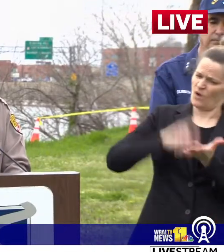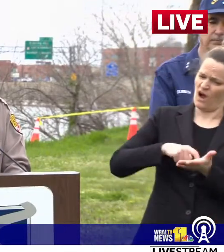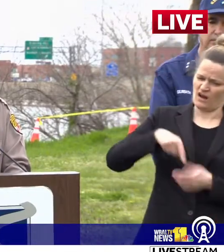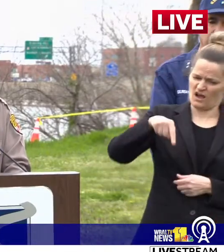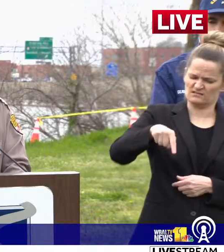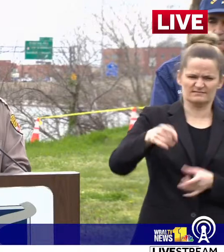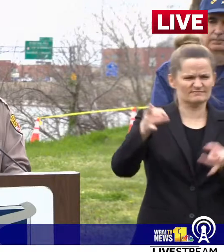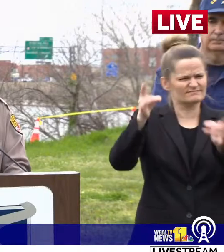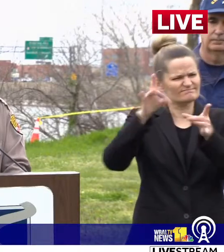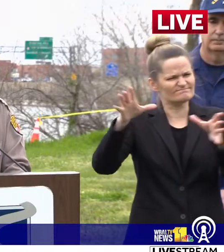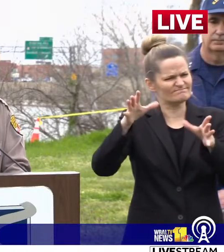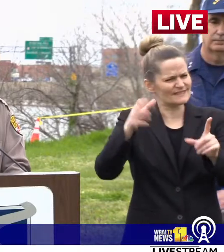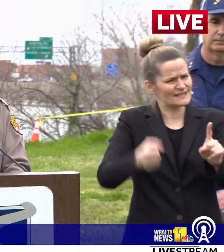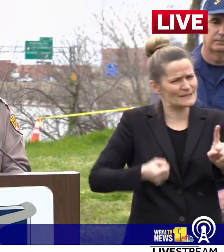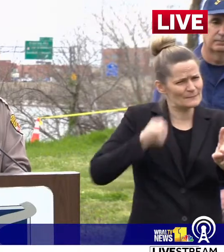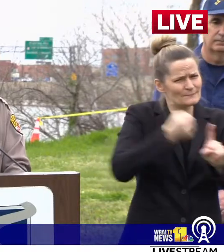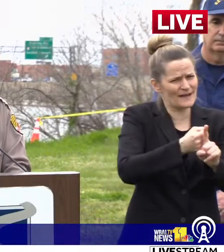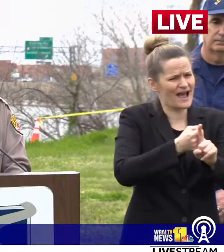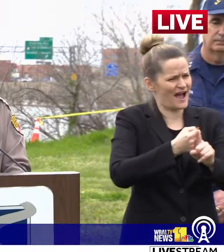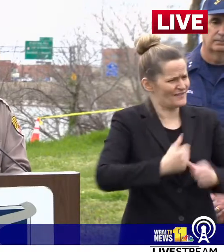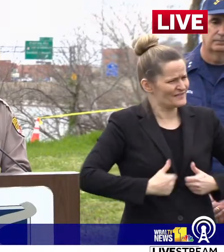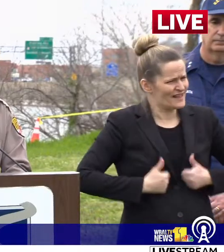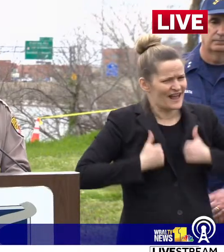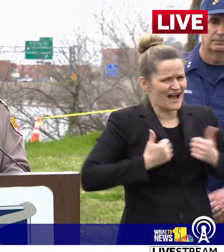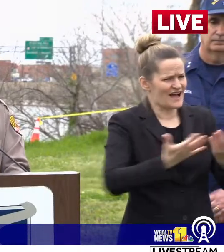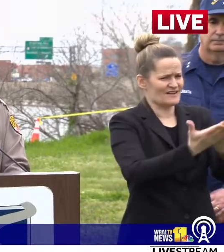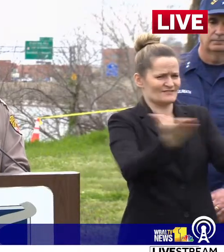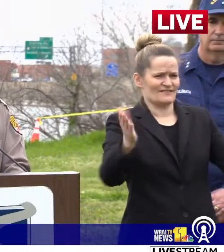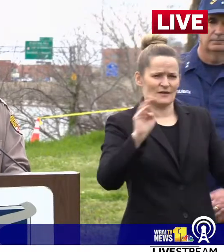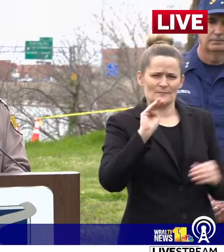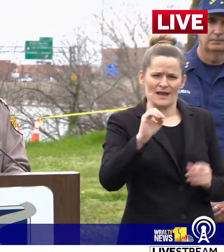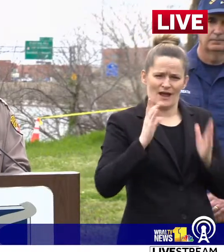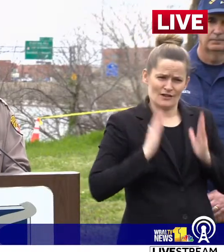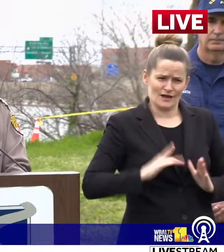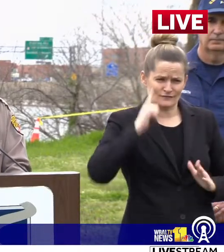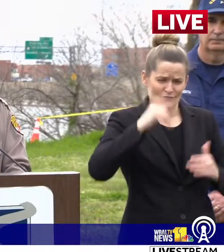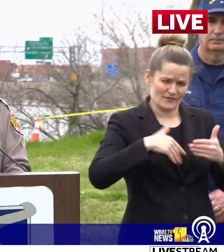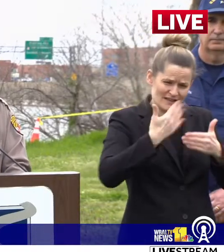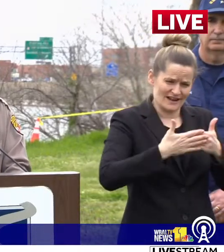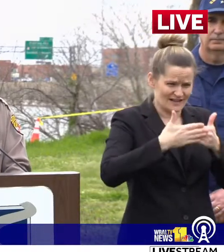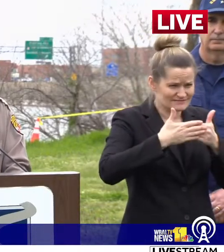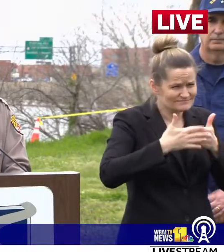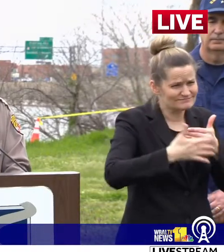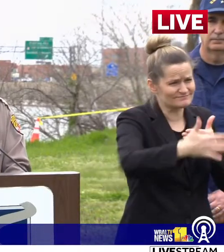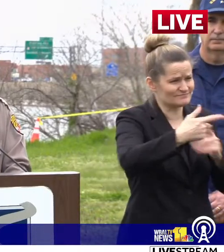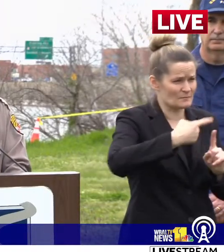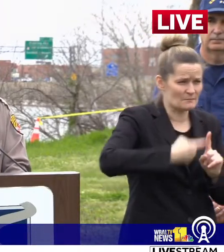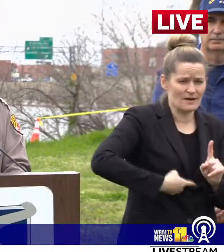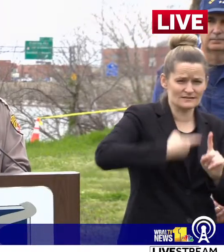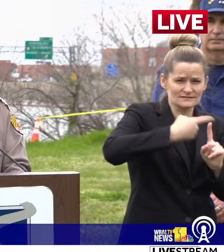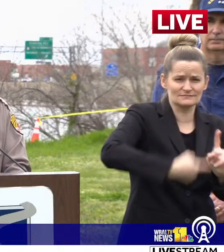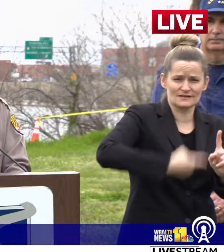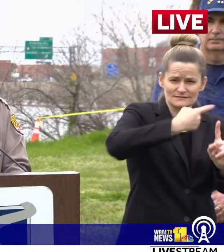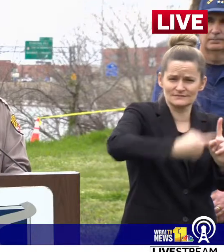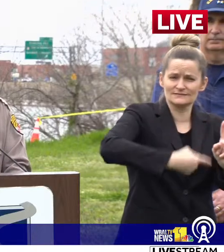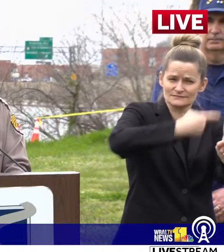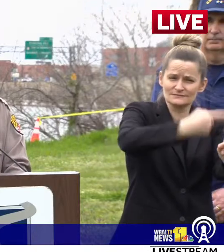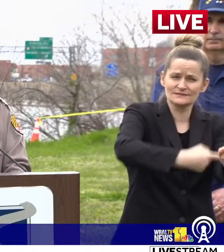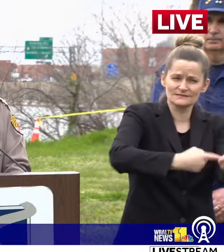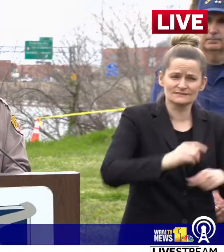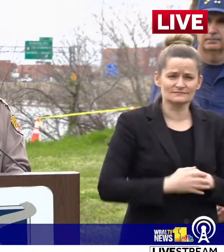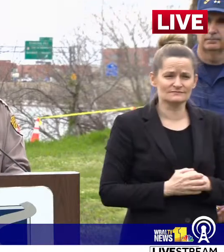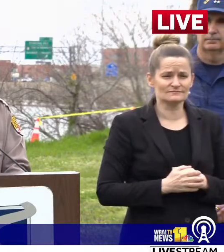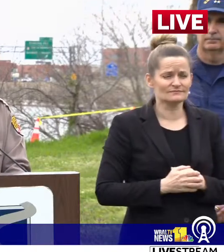lives of Marylanders for the foreseeable future. I want to assure the public that the Maryland State Police, the Maryland Transportation Authority